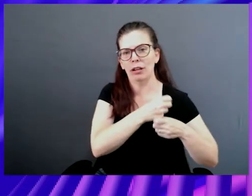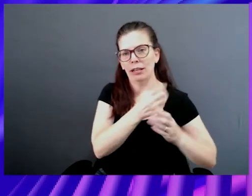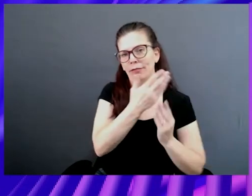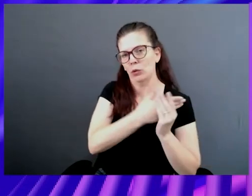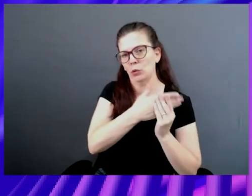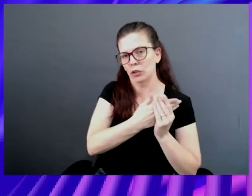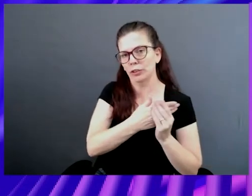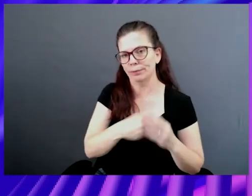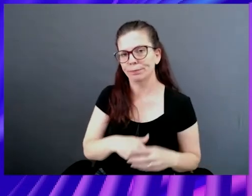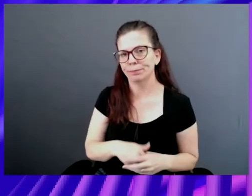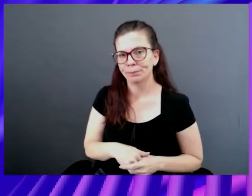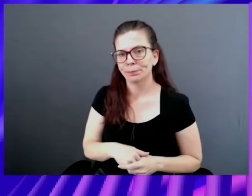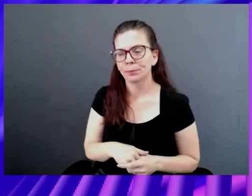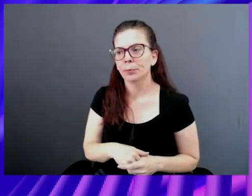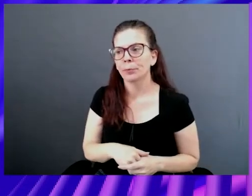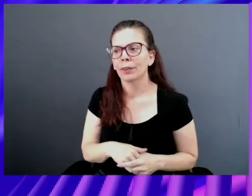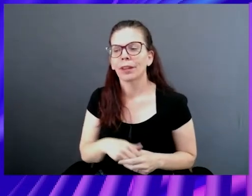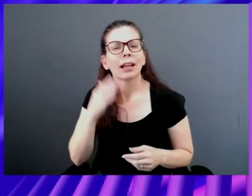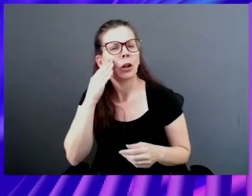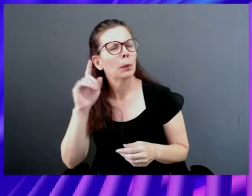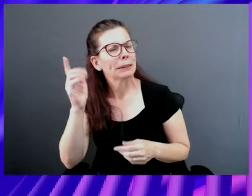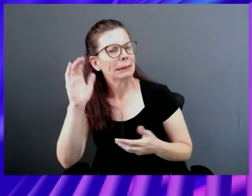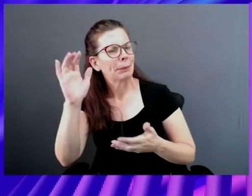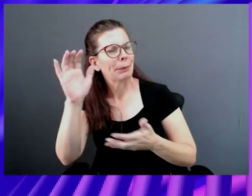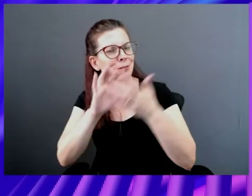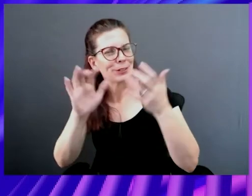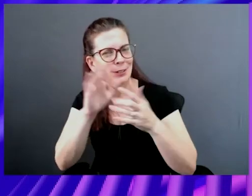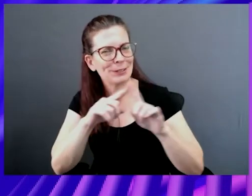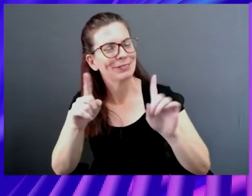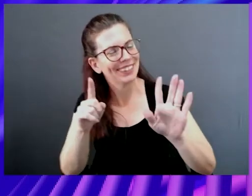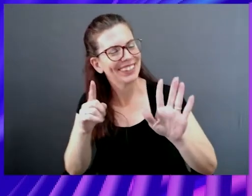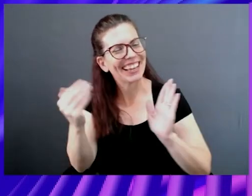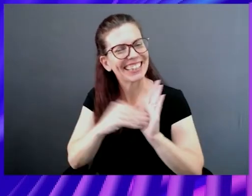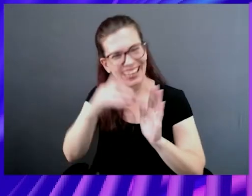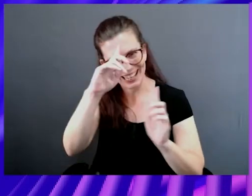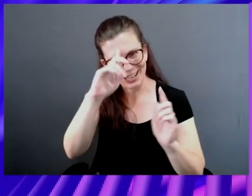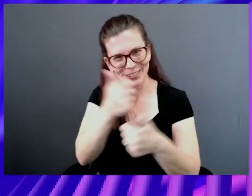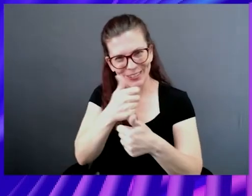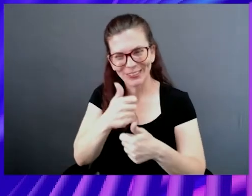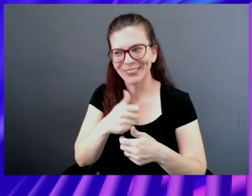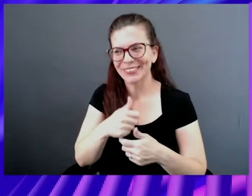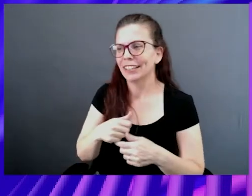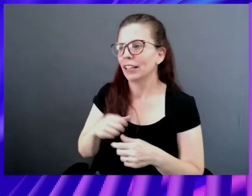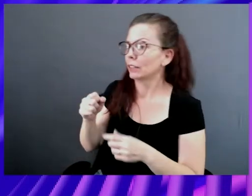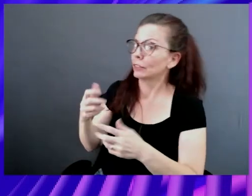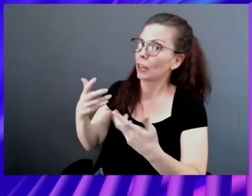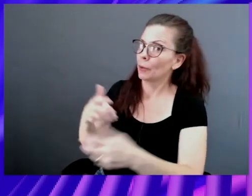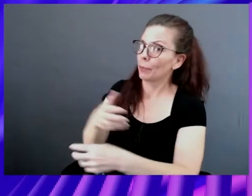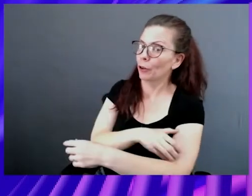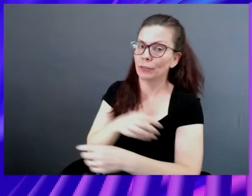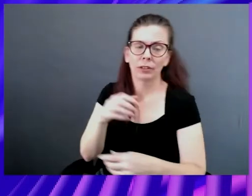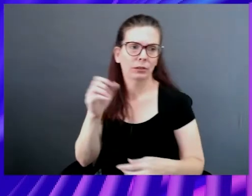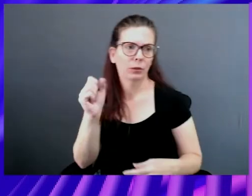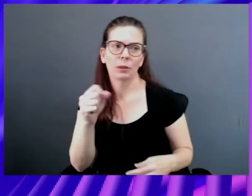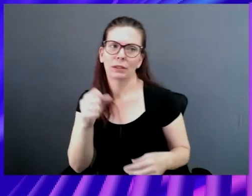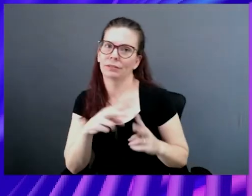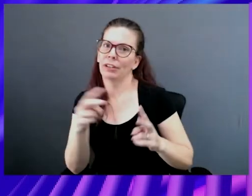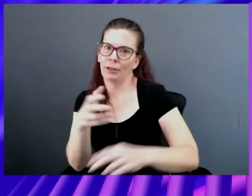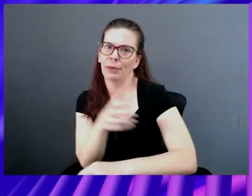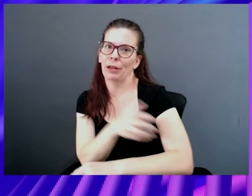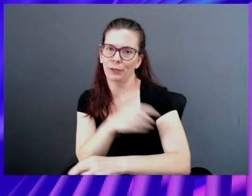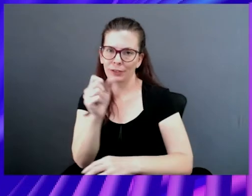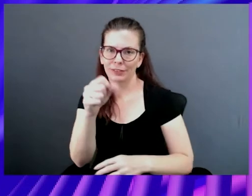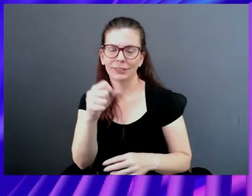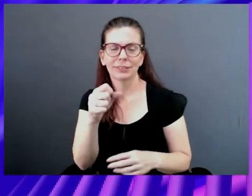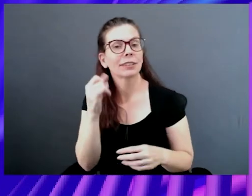So I know that sounded super confusing, but again, it's up to you. You can very powerful. Very powerful. Right. You can do. If you are going to